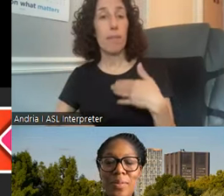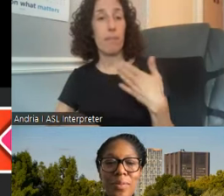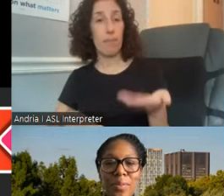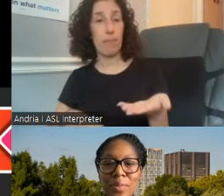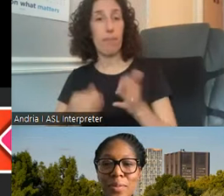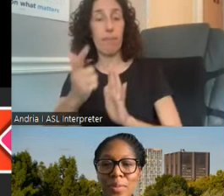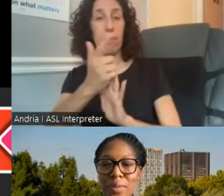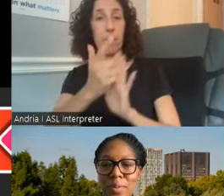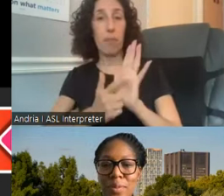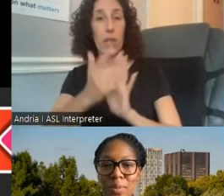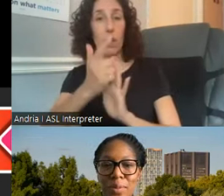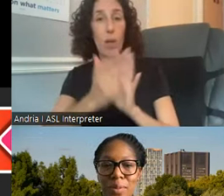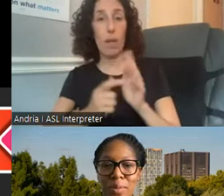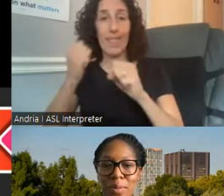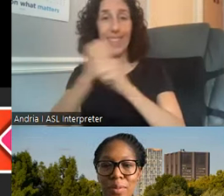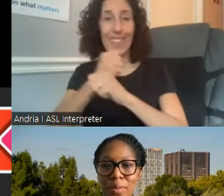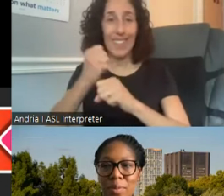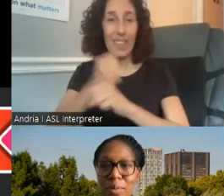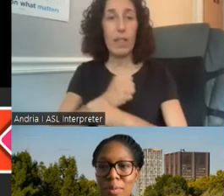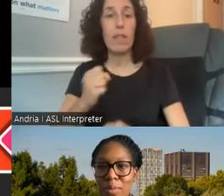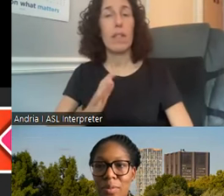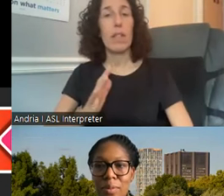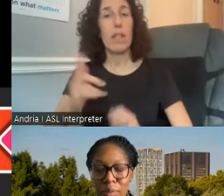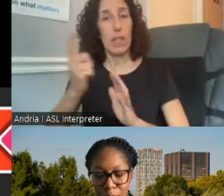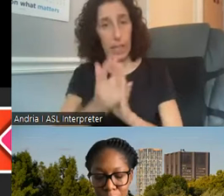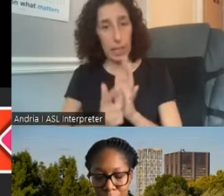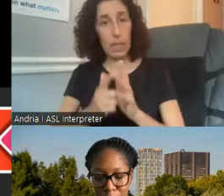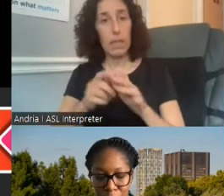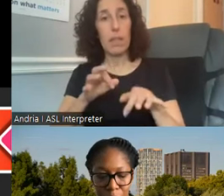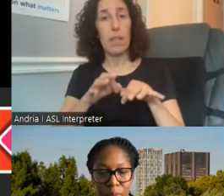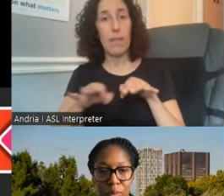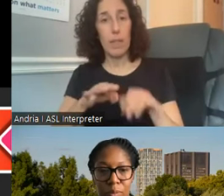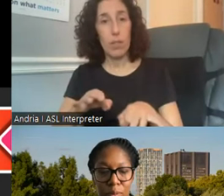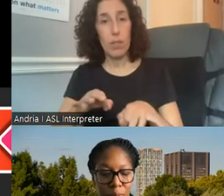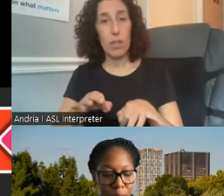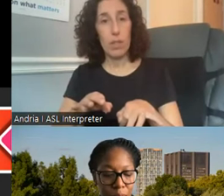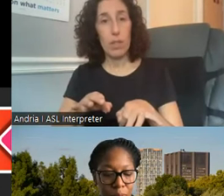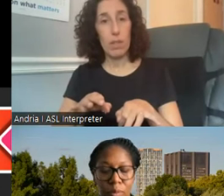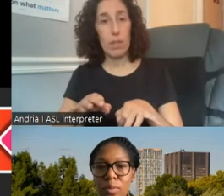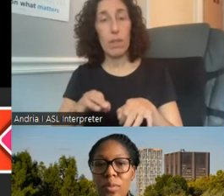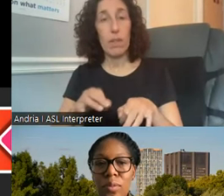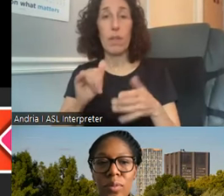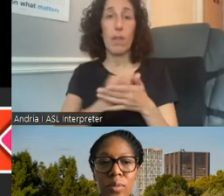to define disability legally and then talk about what it looks like in the city. Next slide.